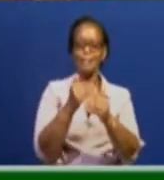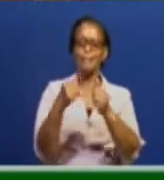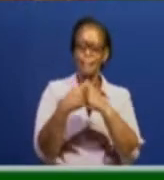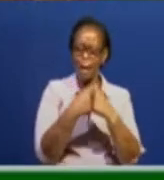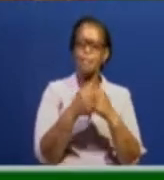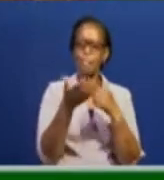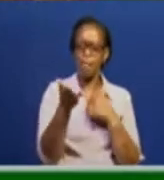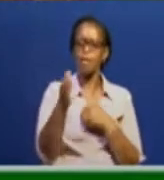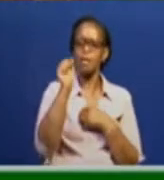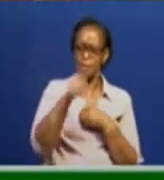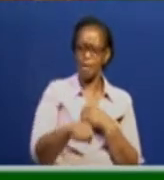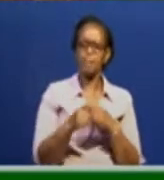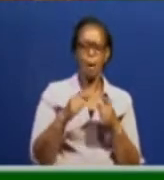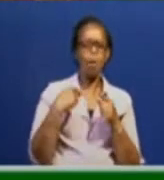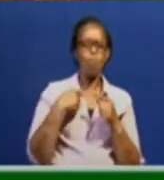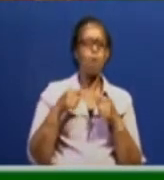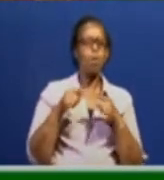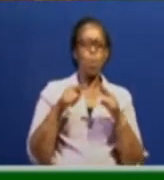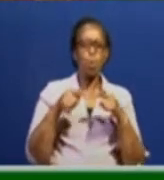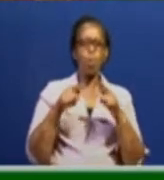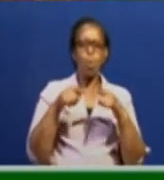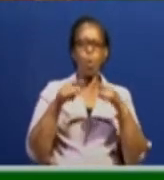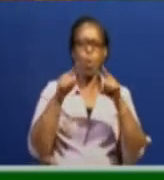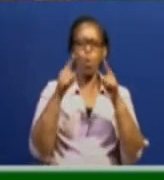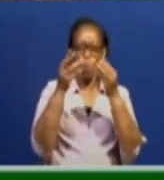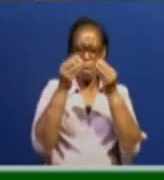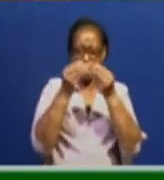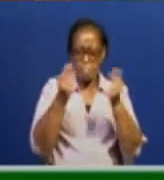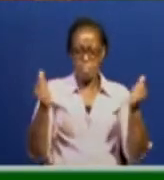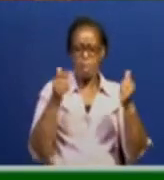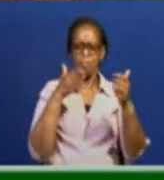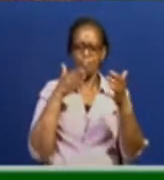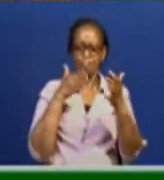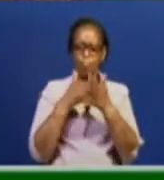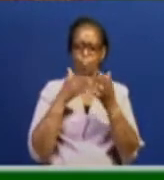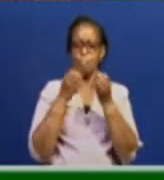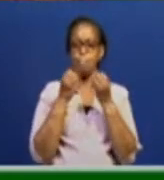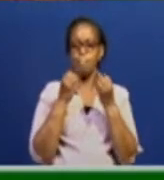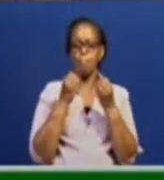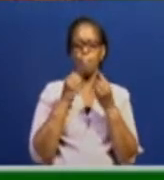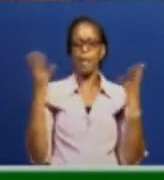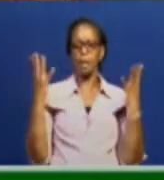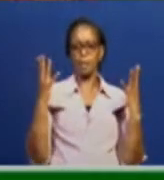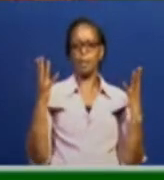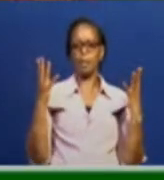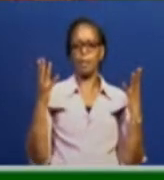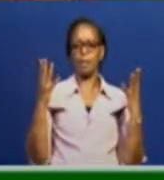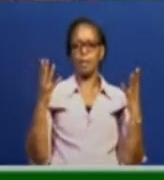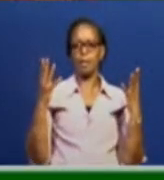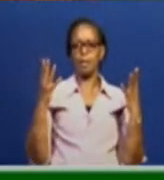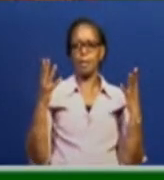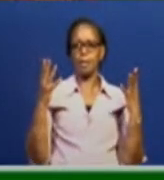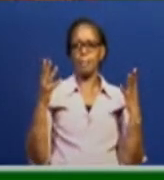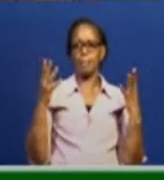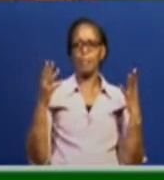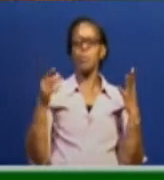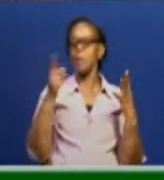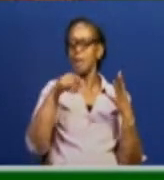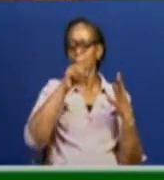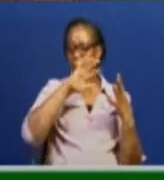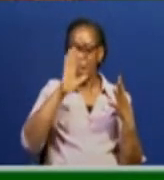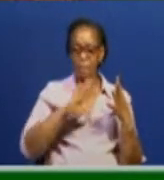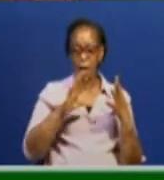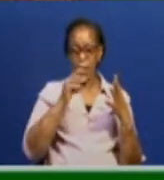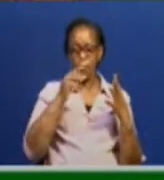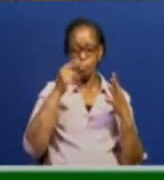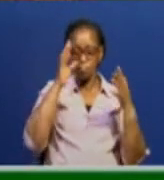move forward by overcoming great obstacles. We must never be defined by our problems,